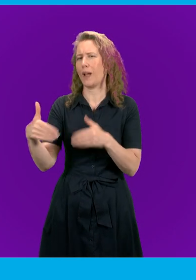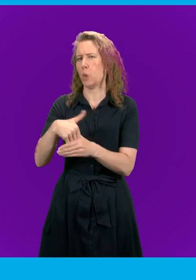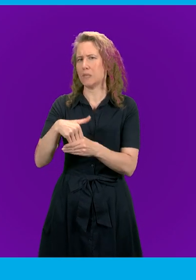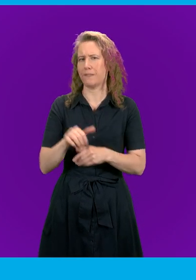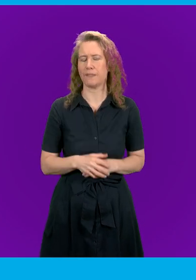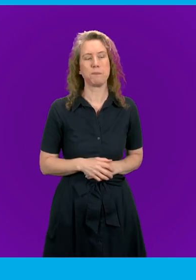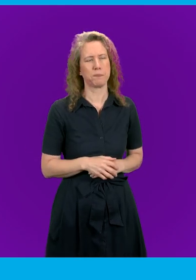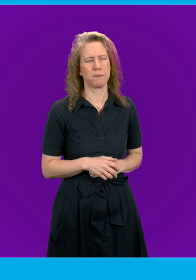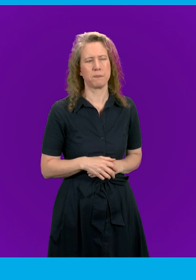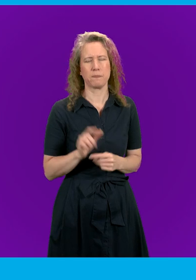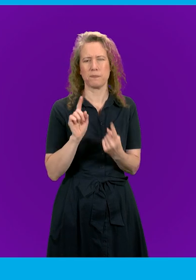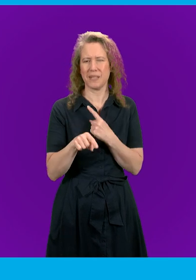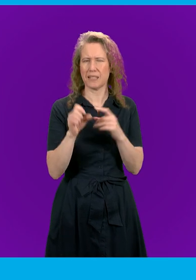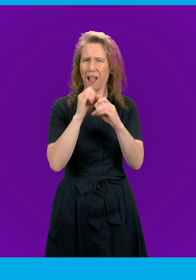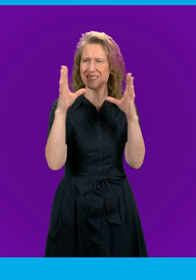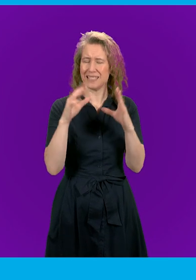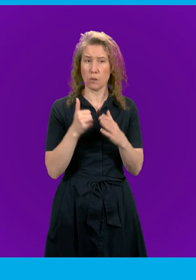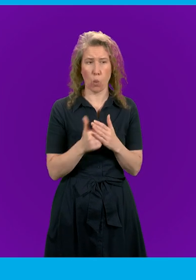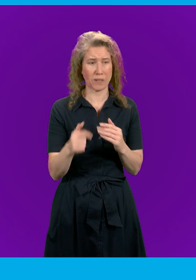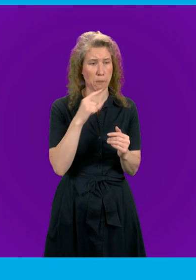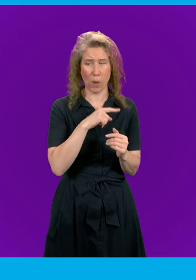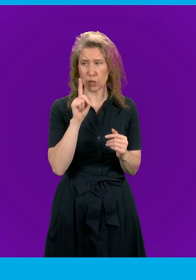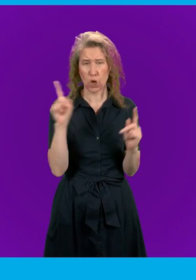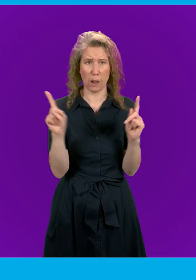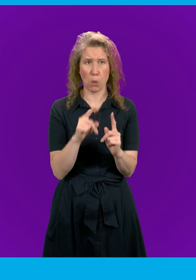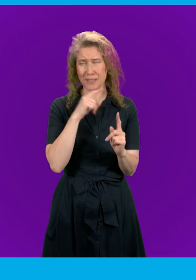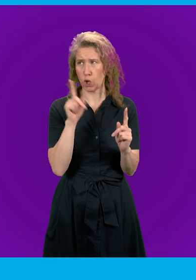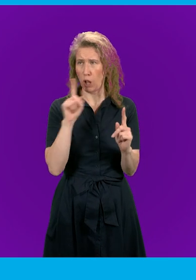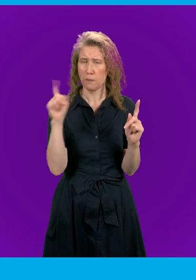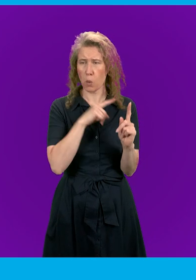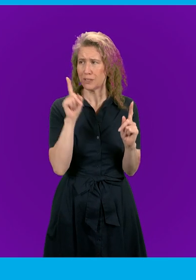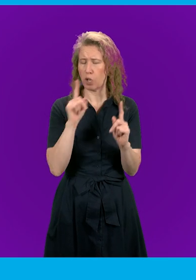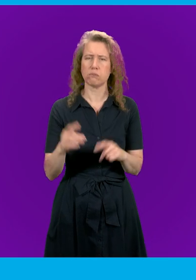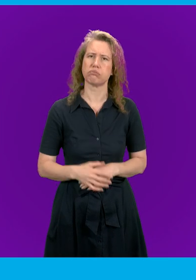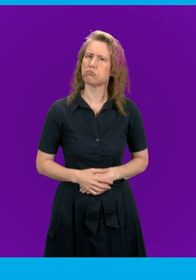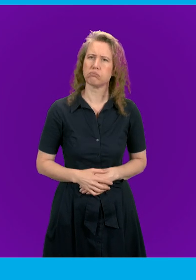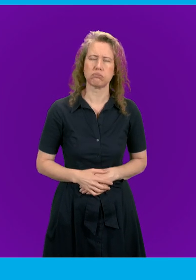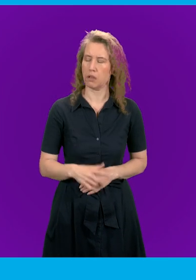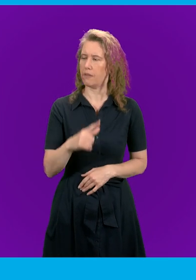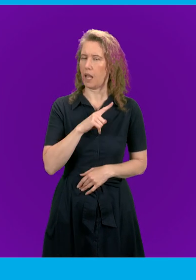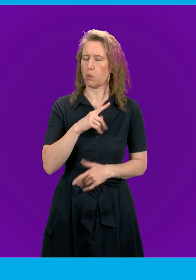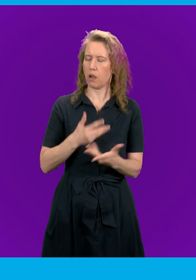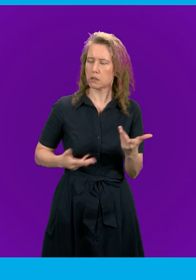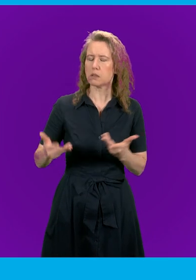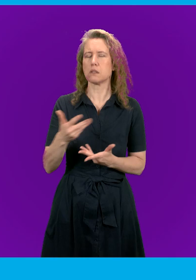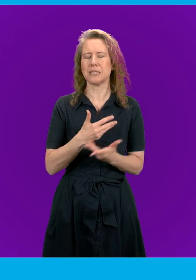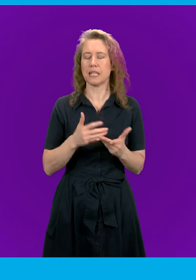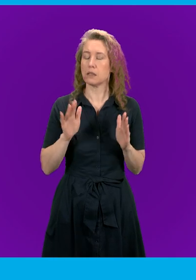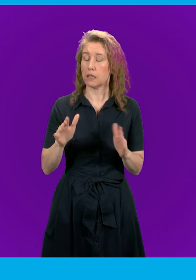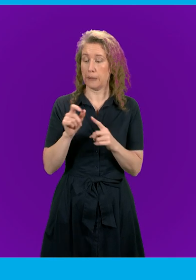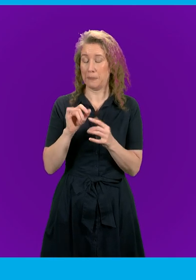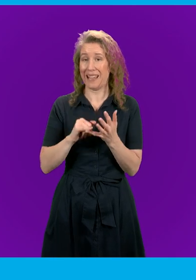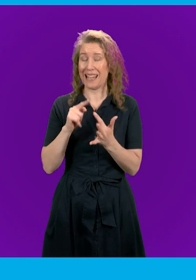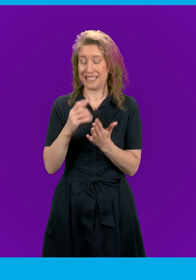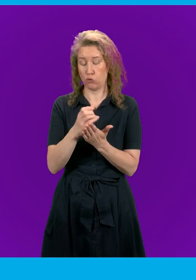that it's always boys and girls, and for that reason, this is why like we talk about it a lot, but like the PSE